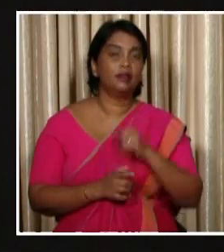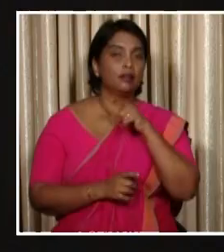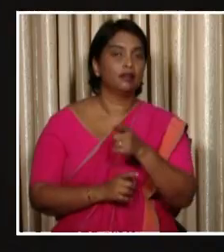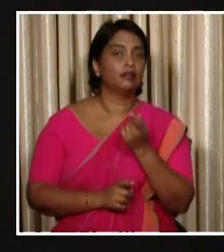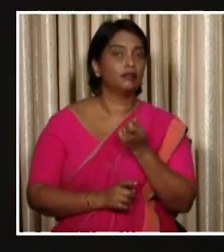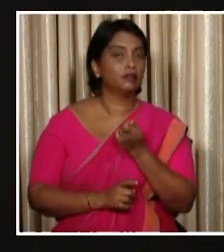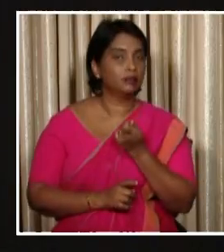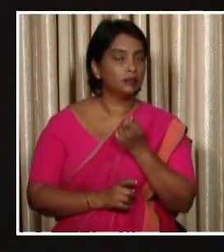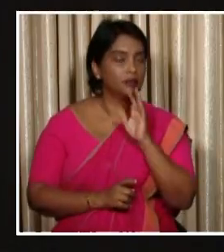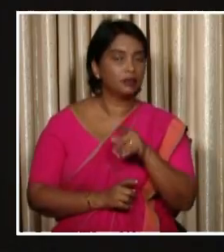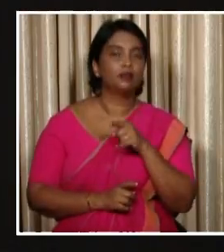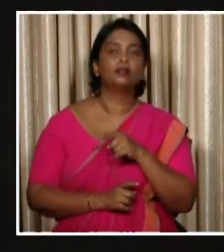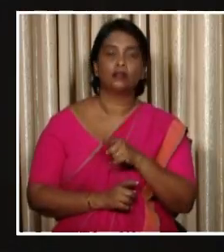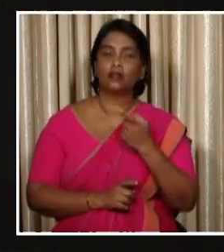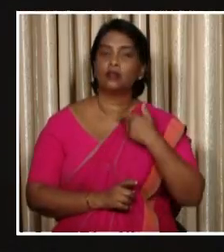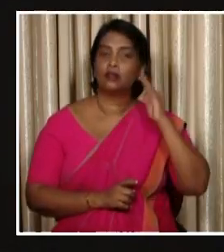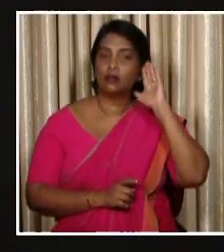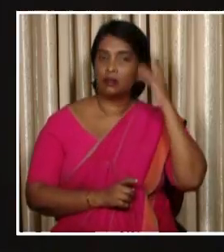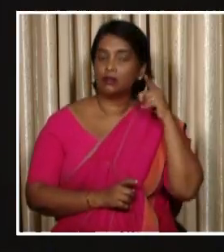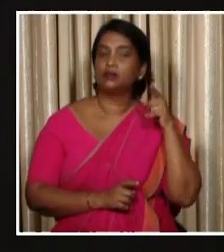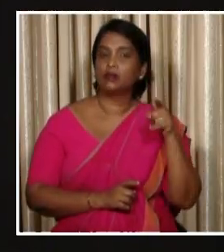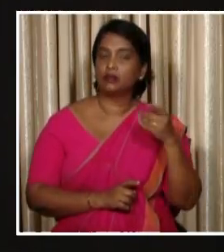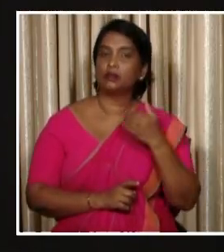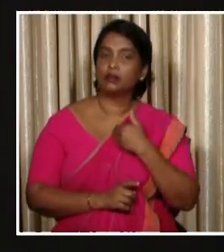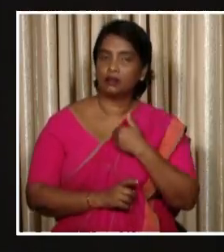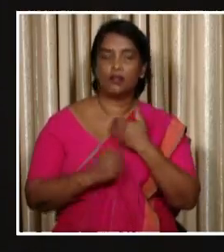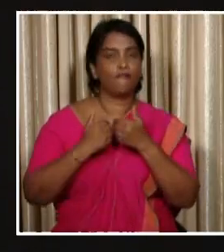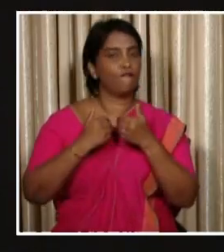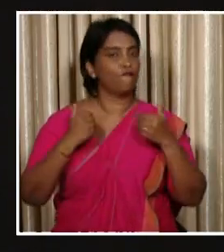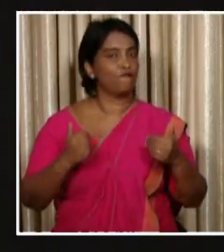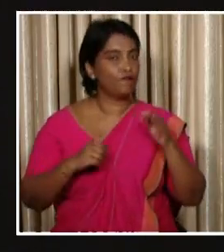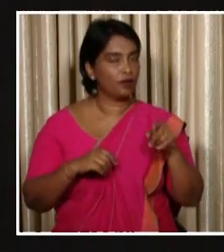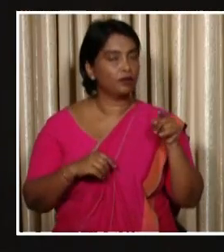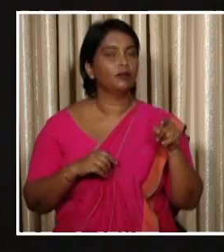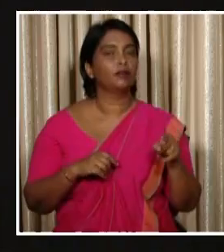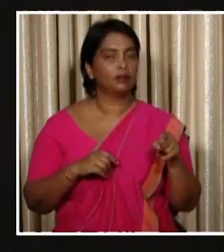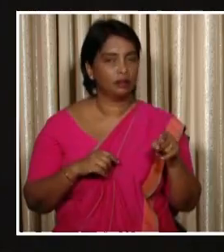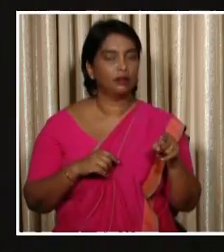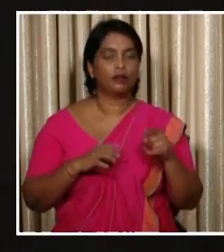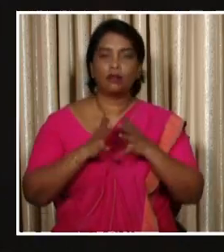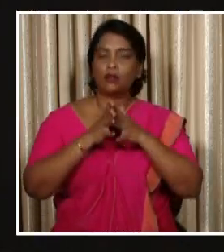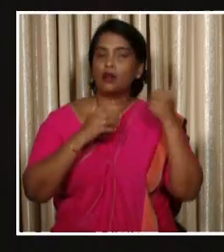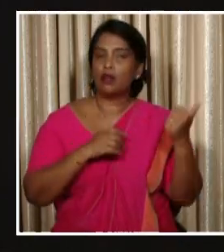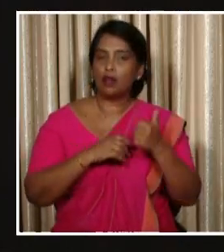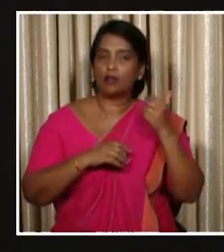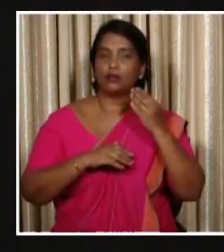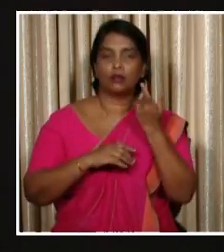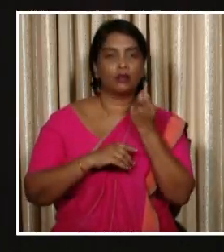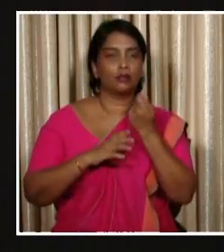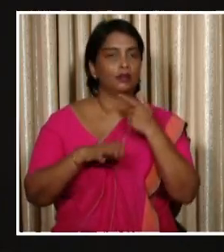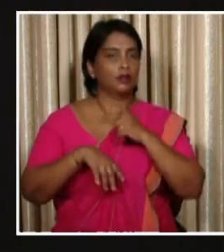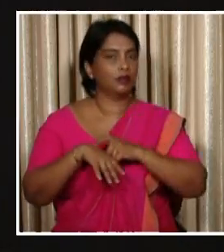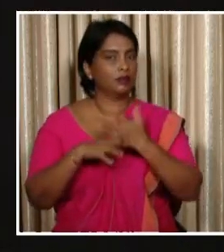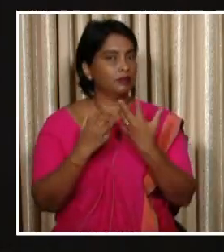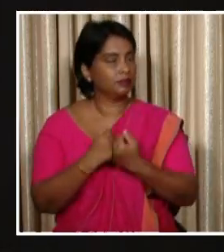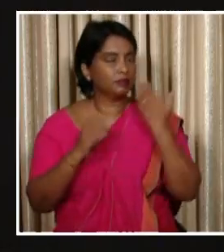on capital assets that we have overseas, acquisition of new capital assets, capital transfers,